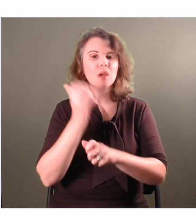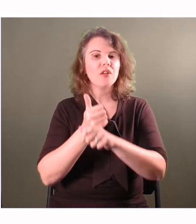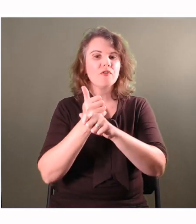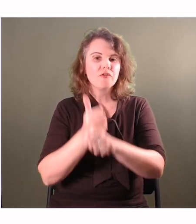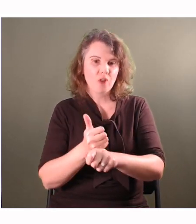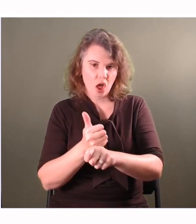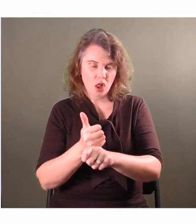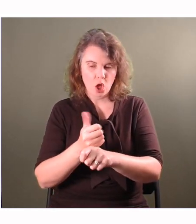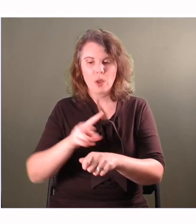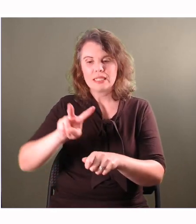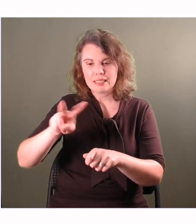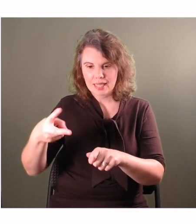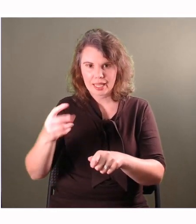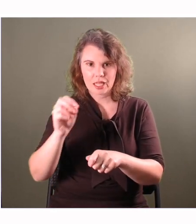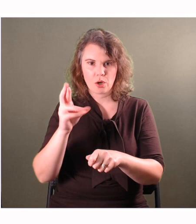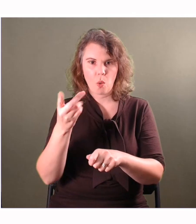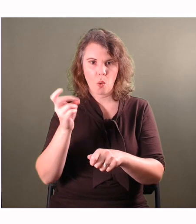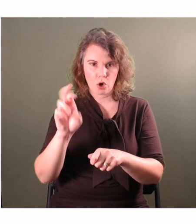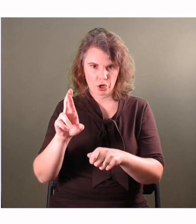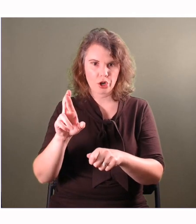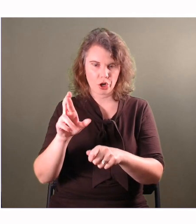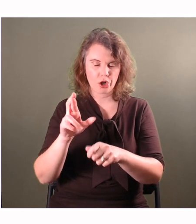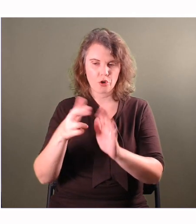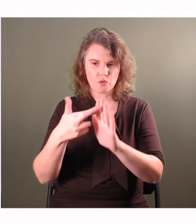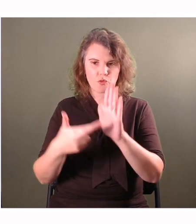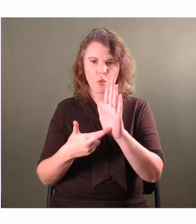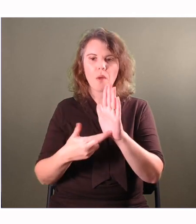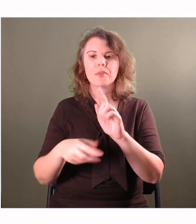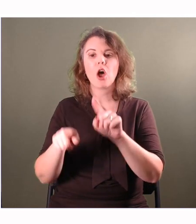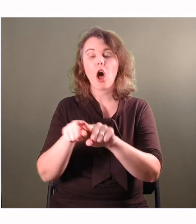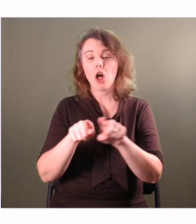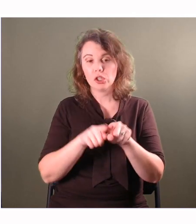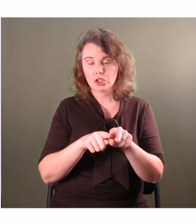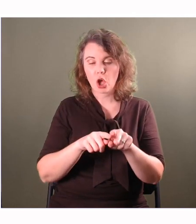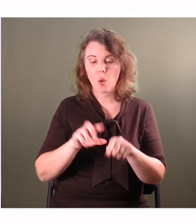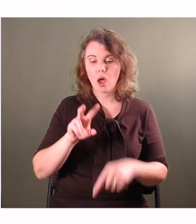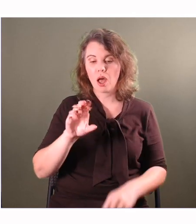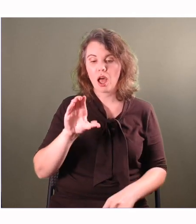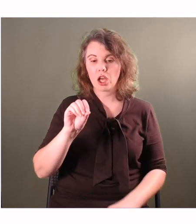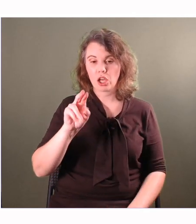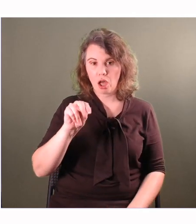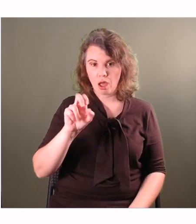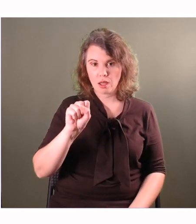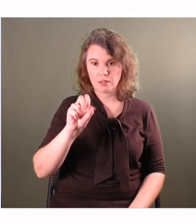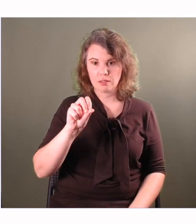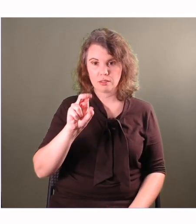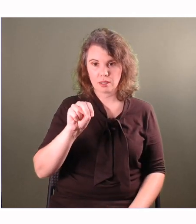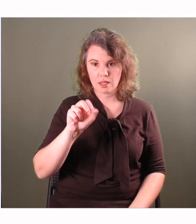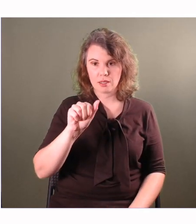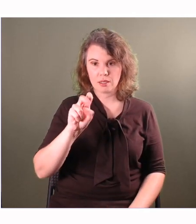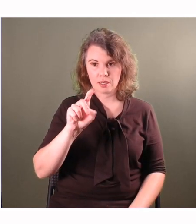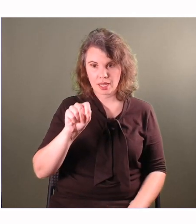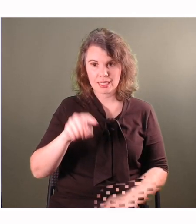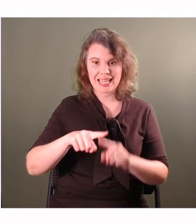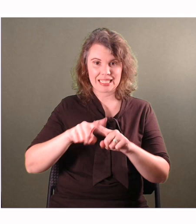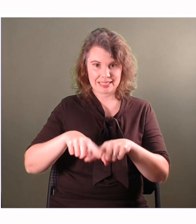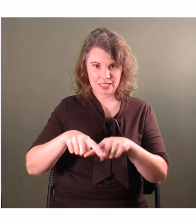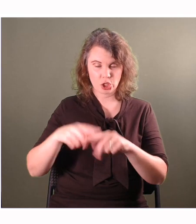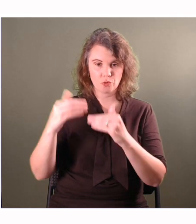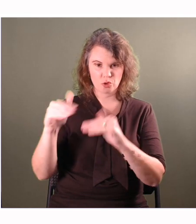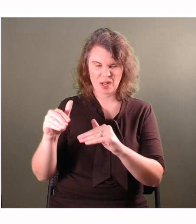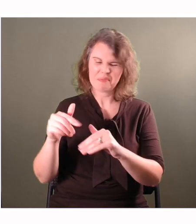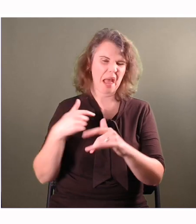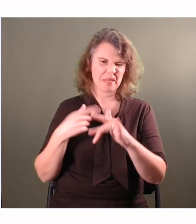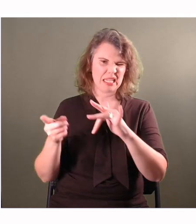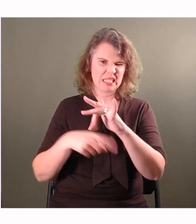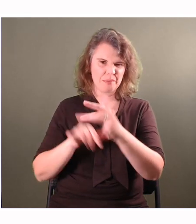will obey a second-order vowel contingent constraint. Also, consonant contingent constraints, I'm just going to skip over